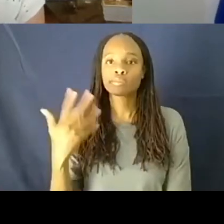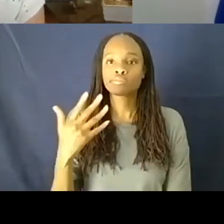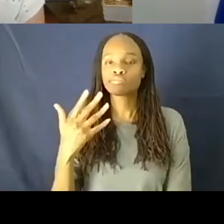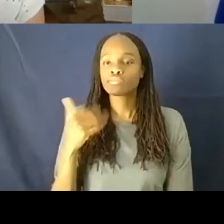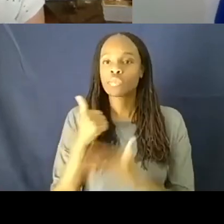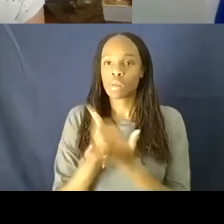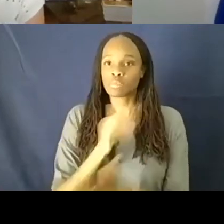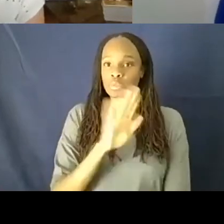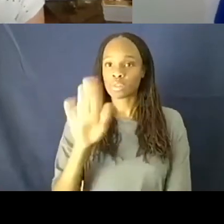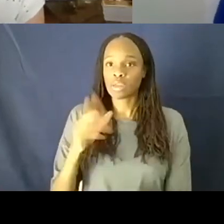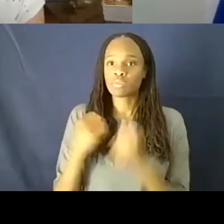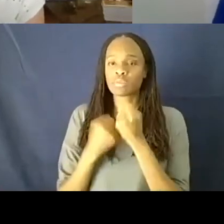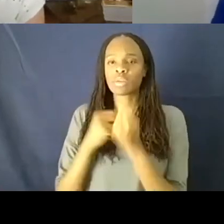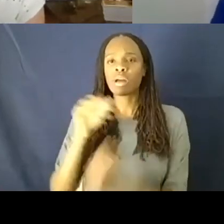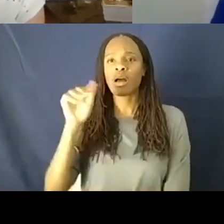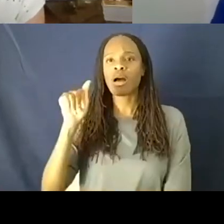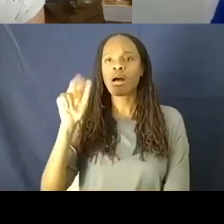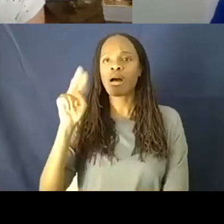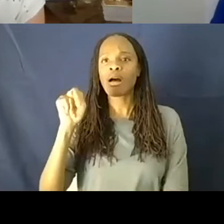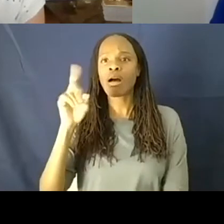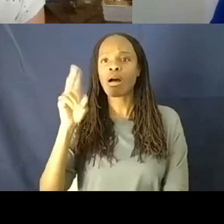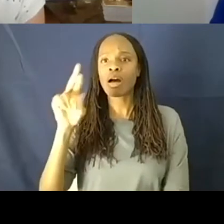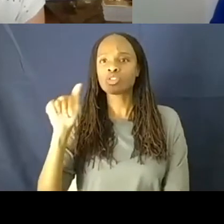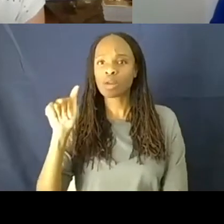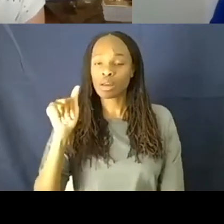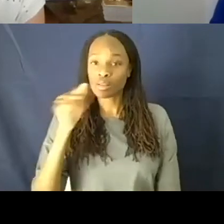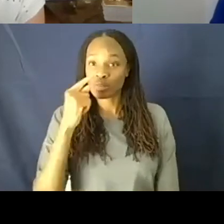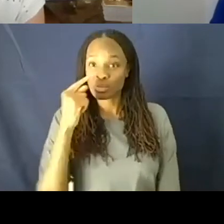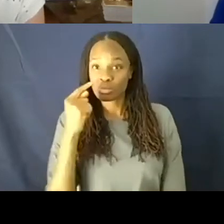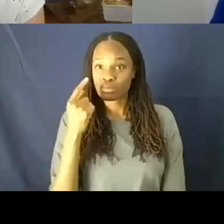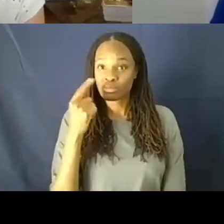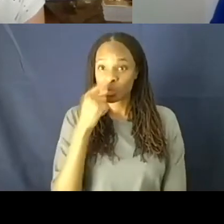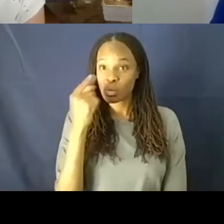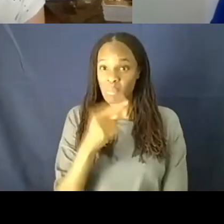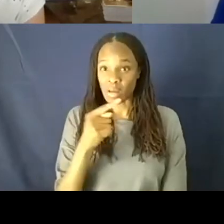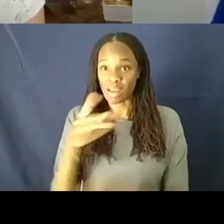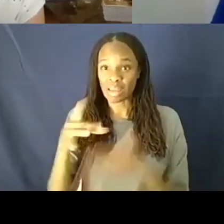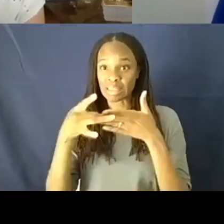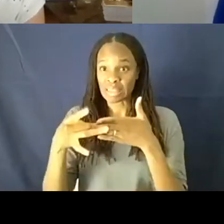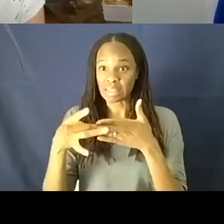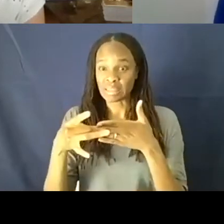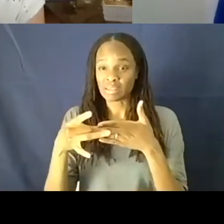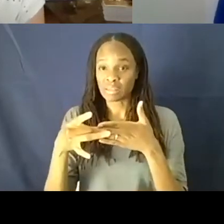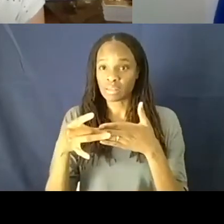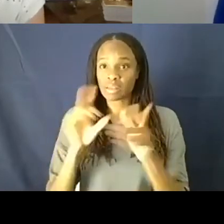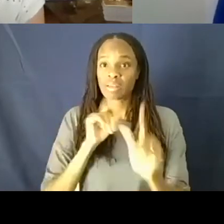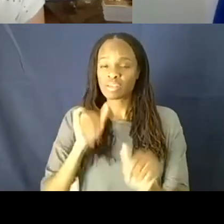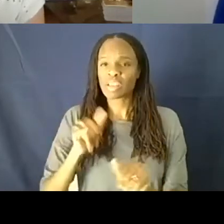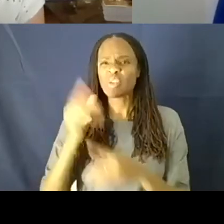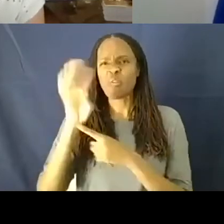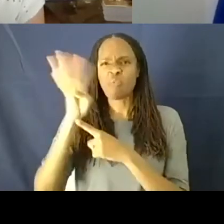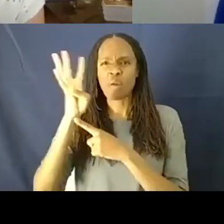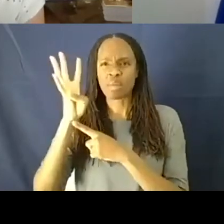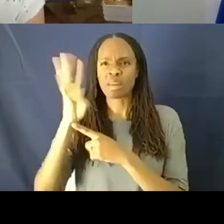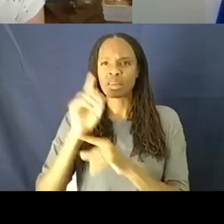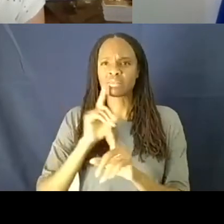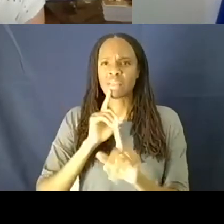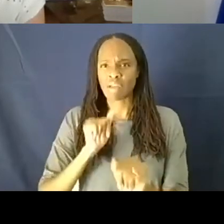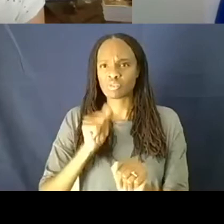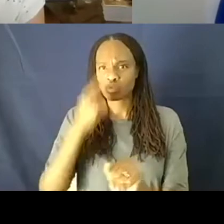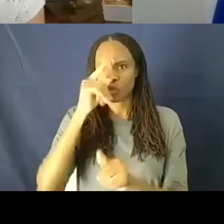advocacy. Andrea, could you perhaps lead us off on that one? And we'll do about 4 minutes each, guys, if that's all right.